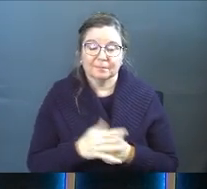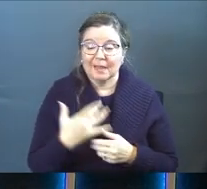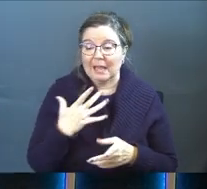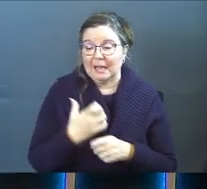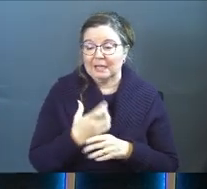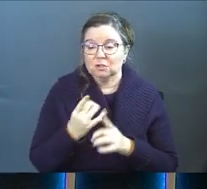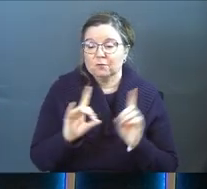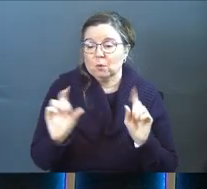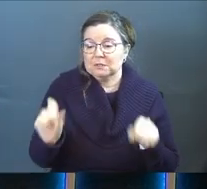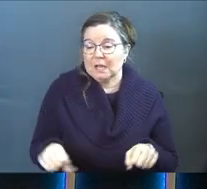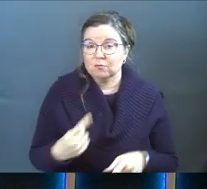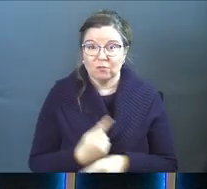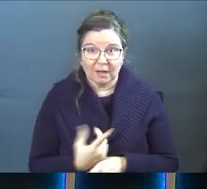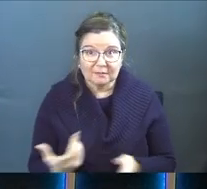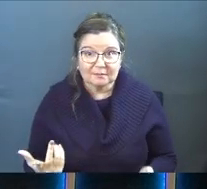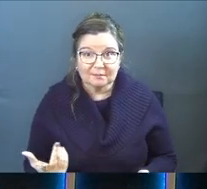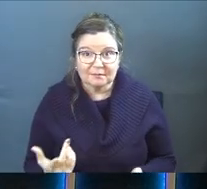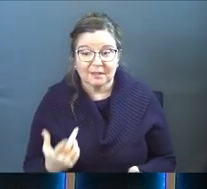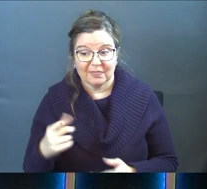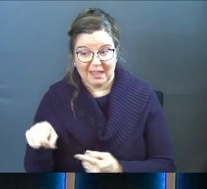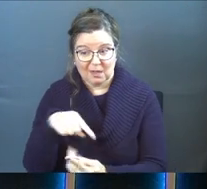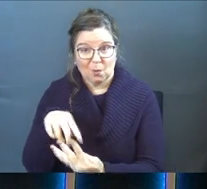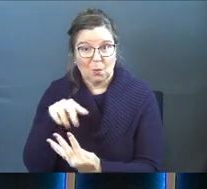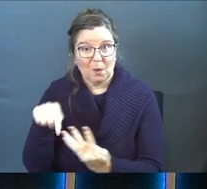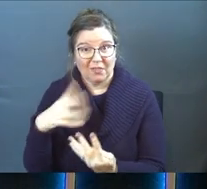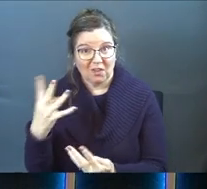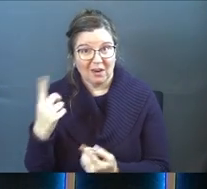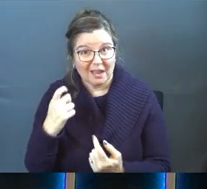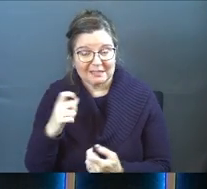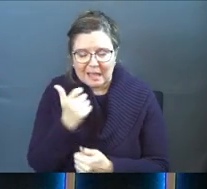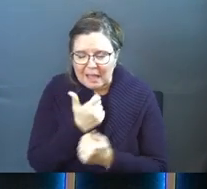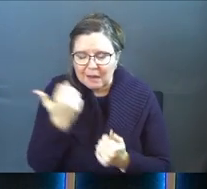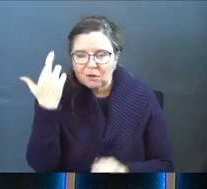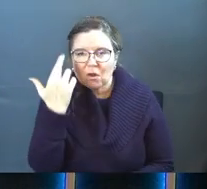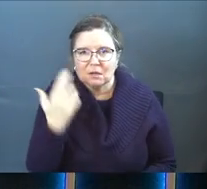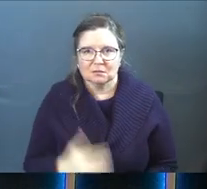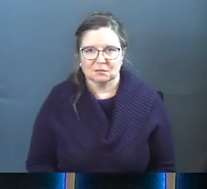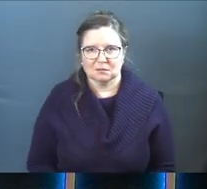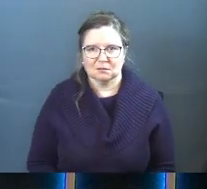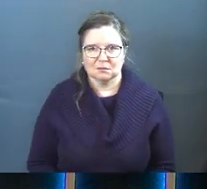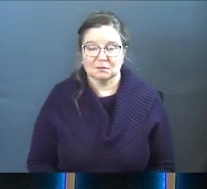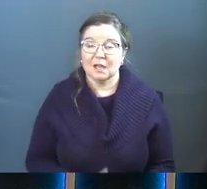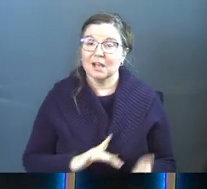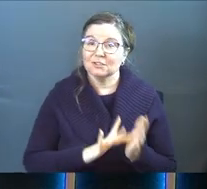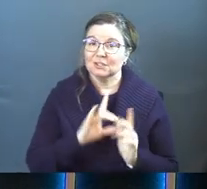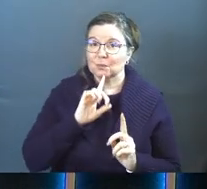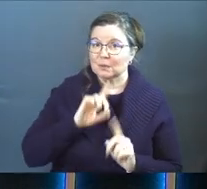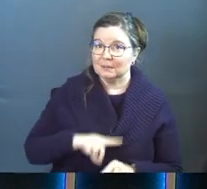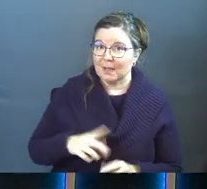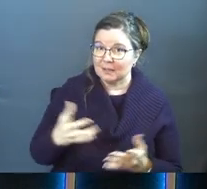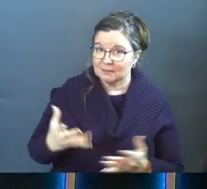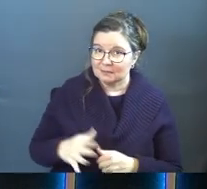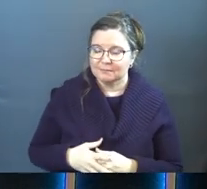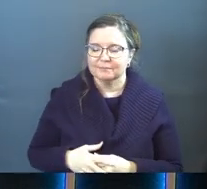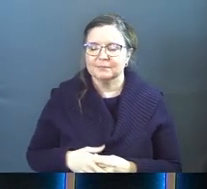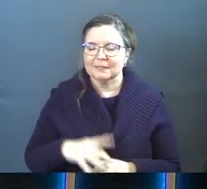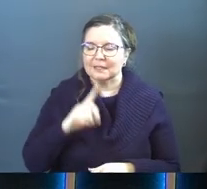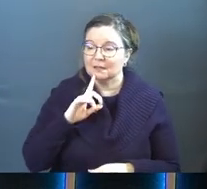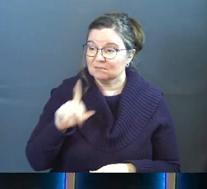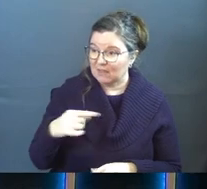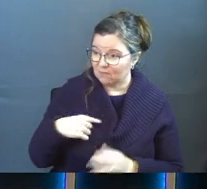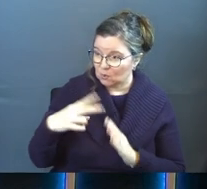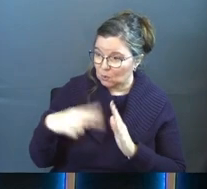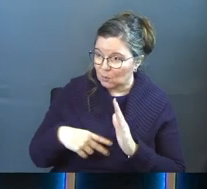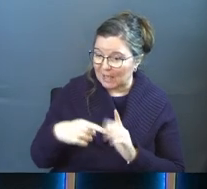I get to just divorce them, right? That's what they're asking, any cause. And here's Jesus' response. He answers, have you